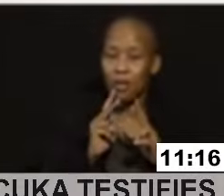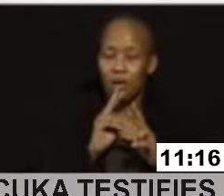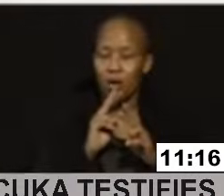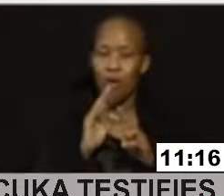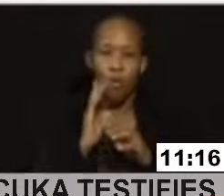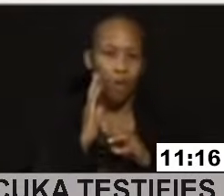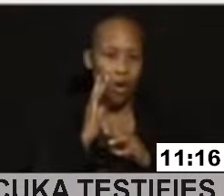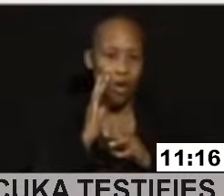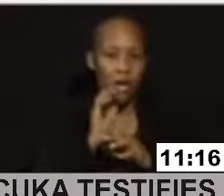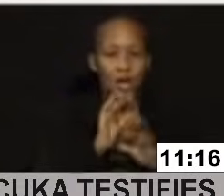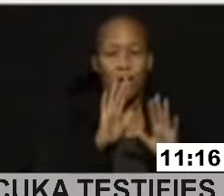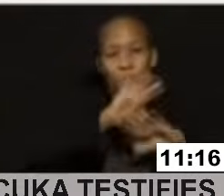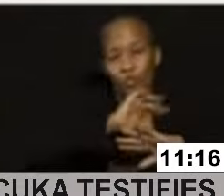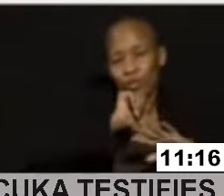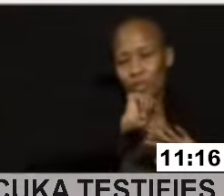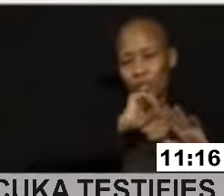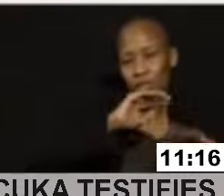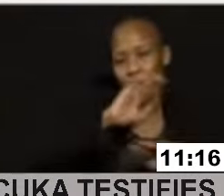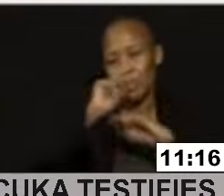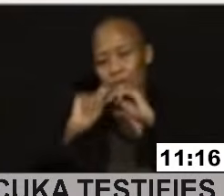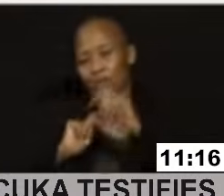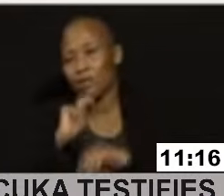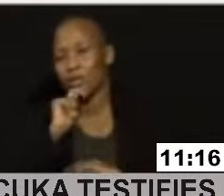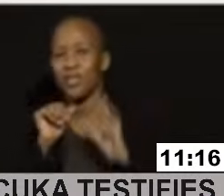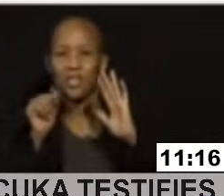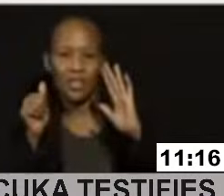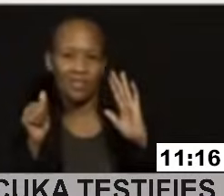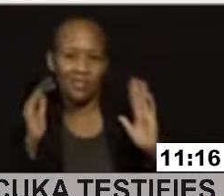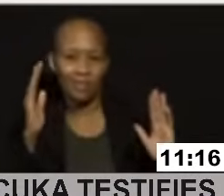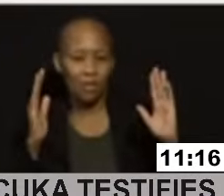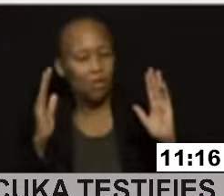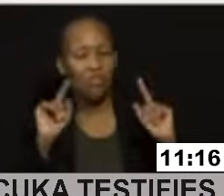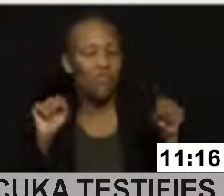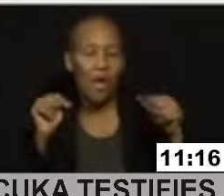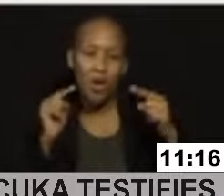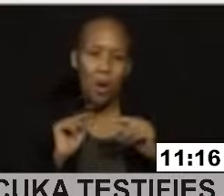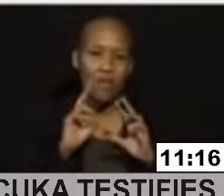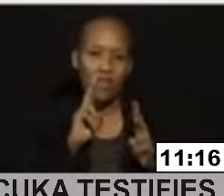and 6 in the morning. Could not be visited by more than 2 people at a time.